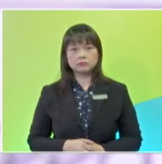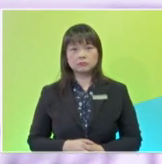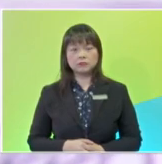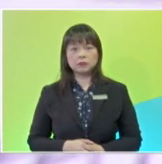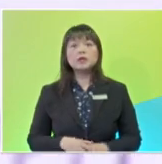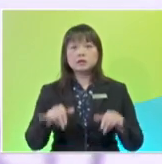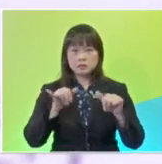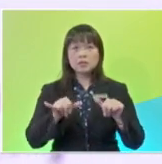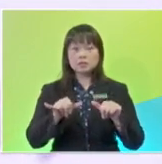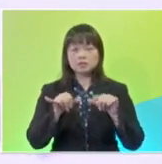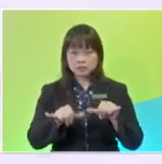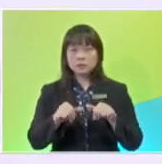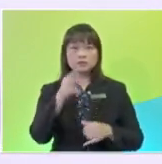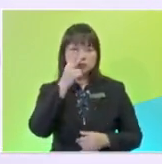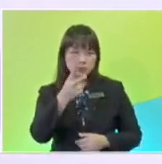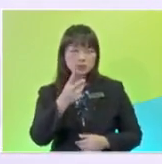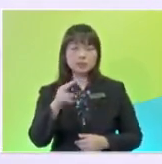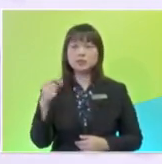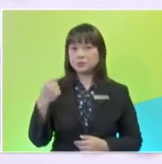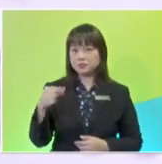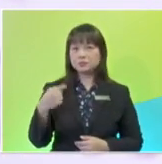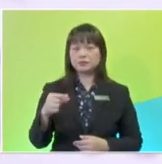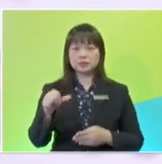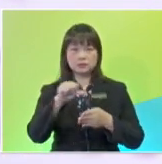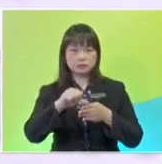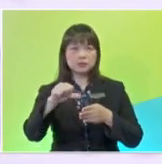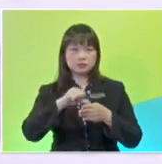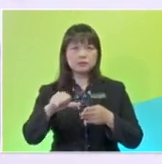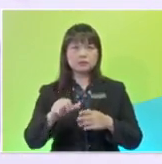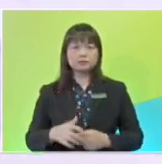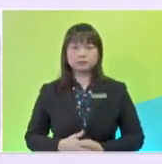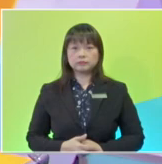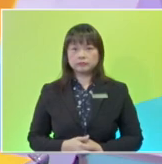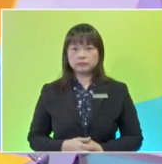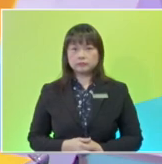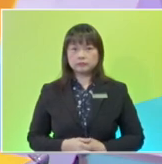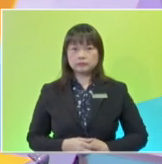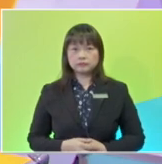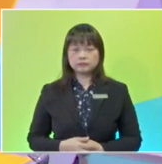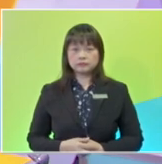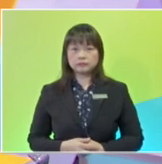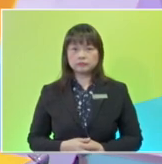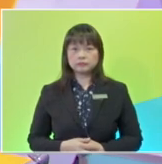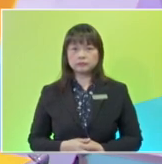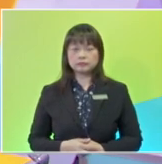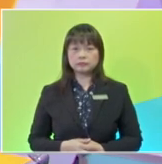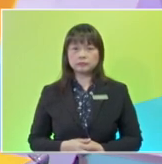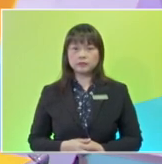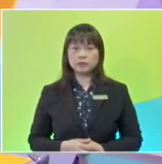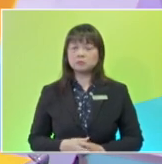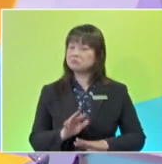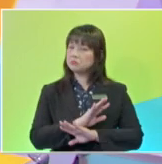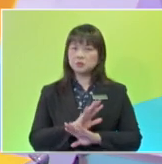we can still see the green beans inside the container. Yes, very visible. The green beans are still very visible. So we can conclude that it does not dissolve in